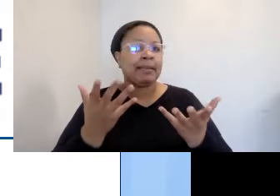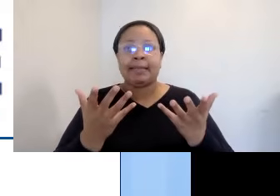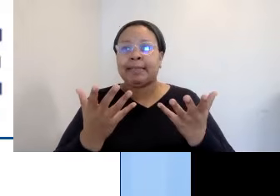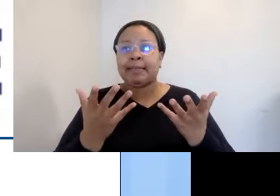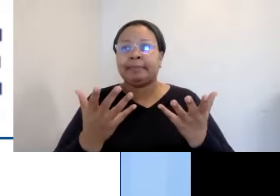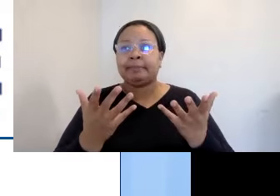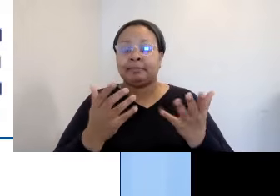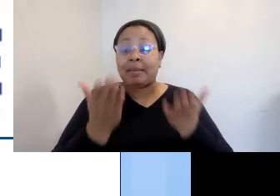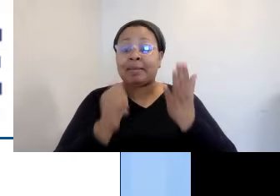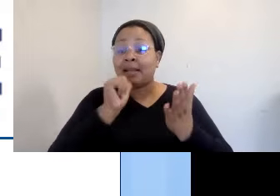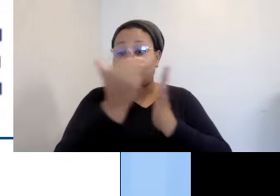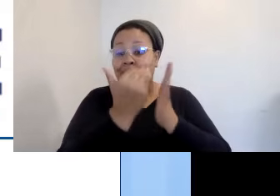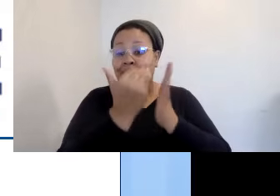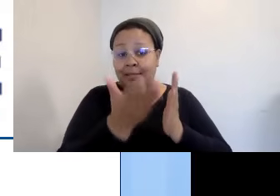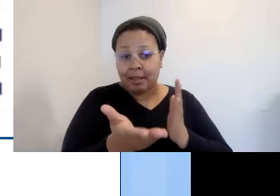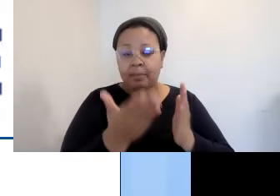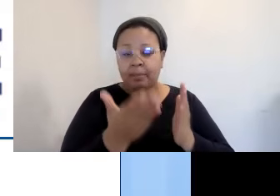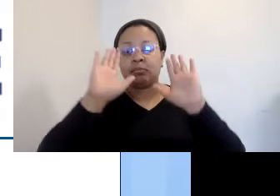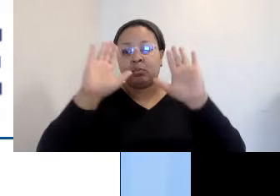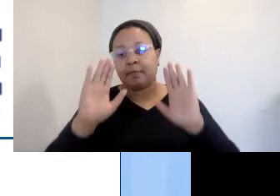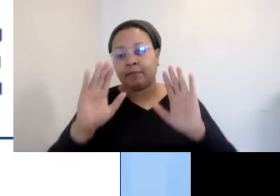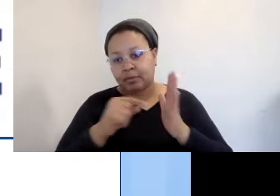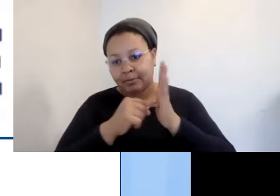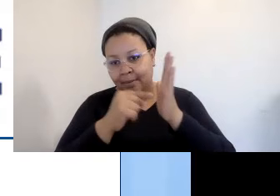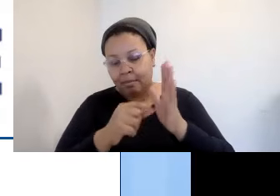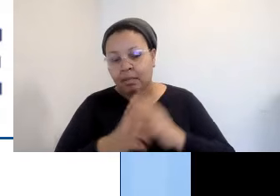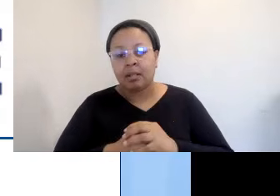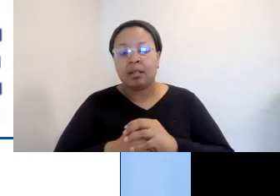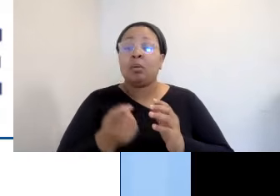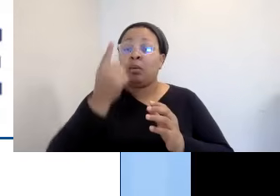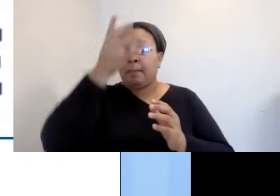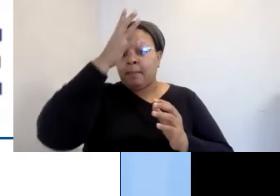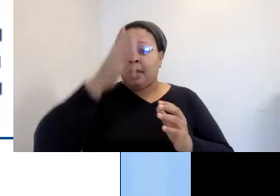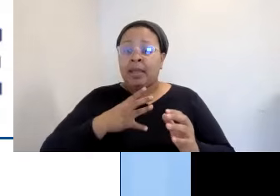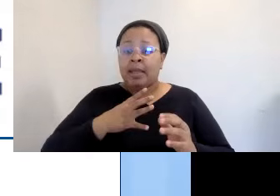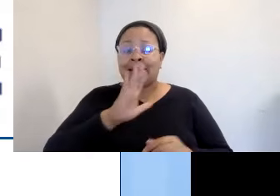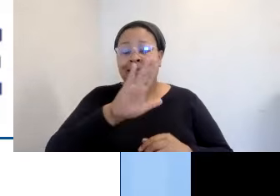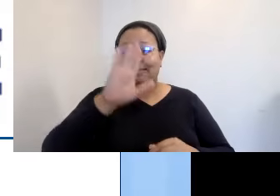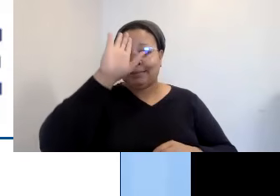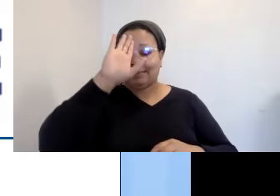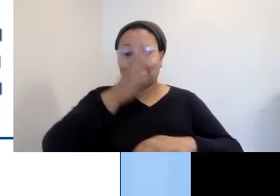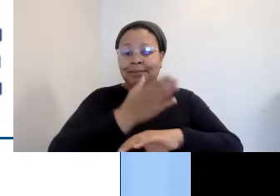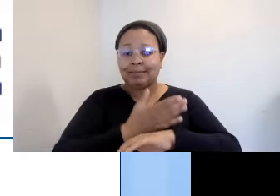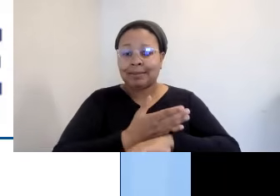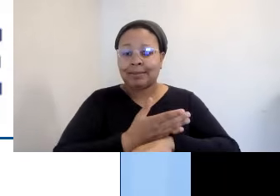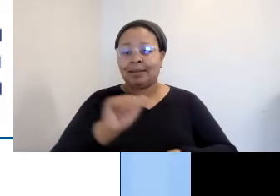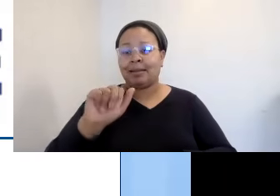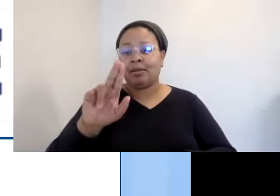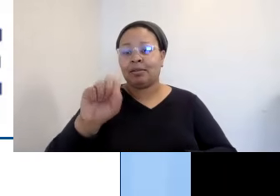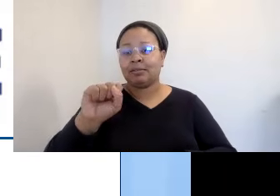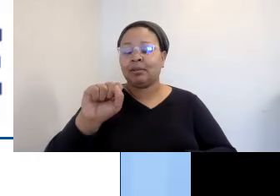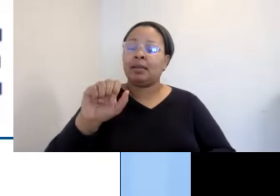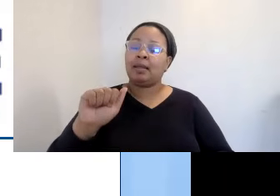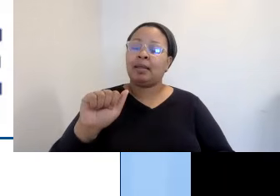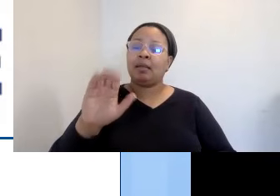not be listed here, but it's a great example. I had a gentleman, his son is autistic, and he said, "Hey, Brittany,